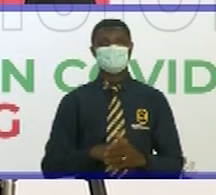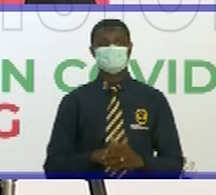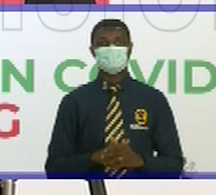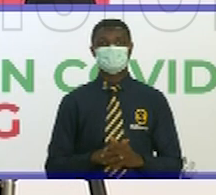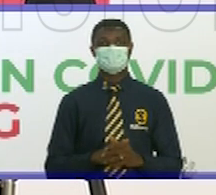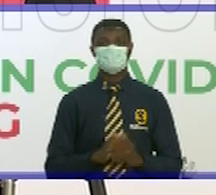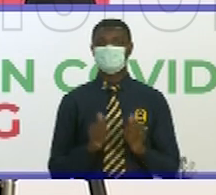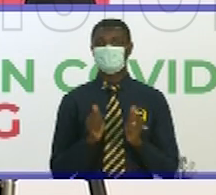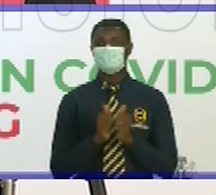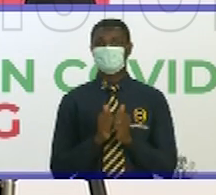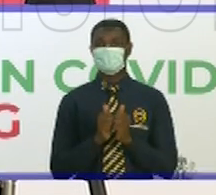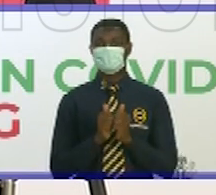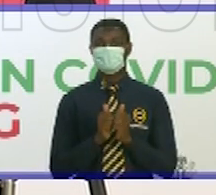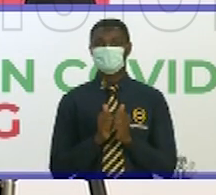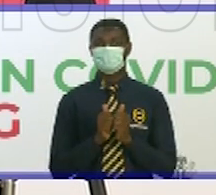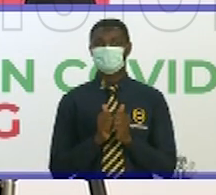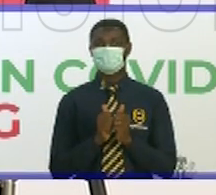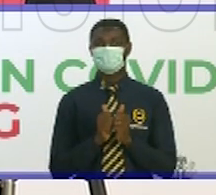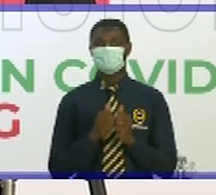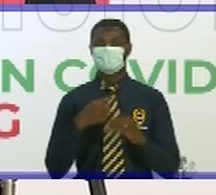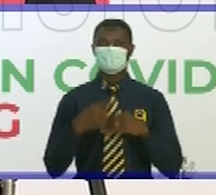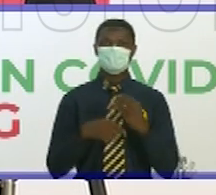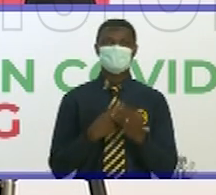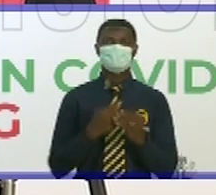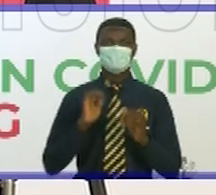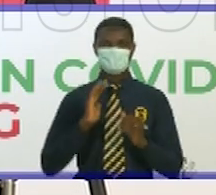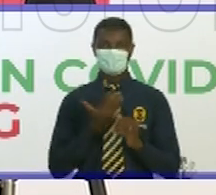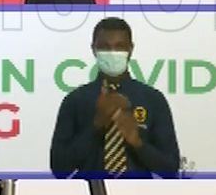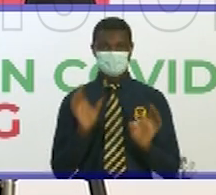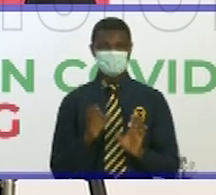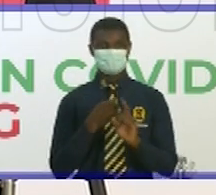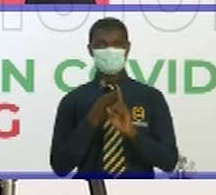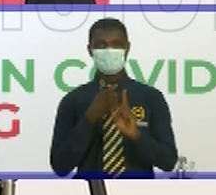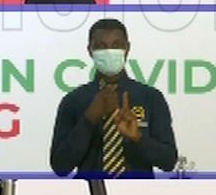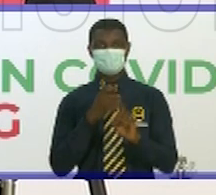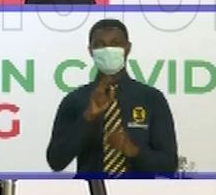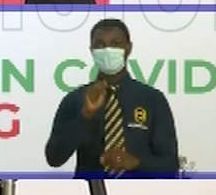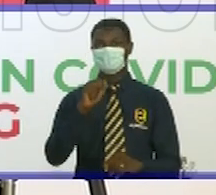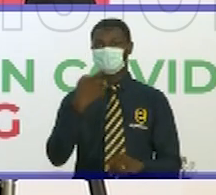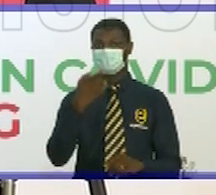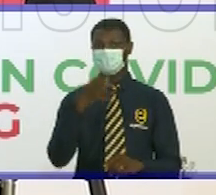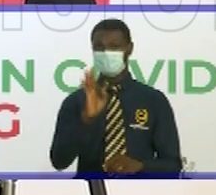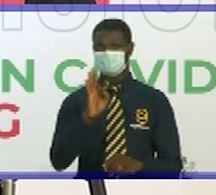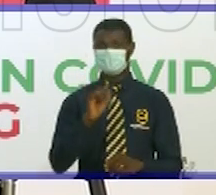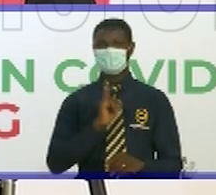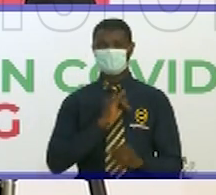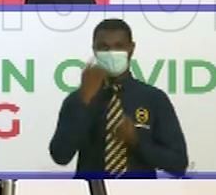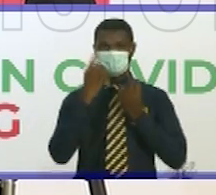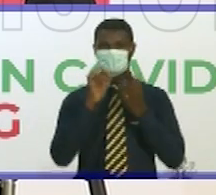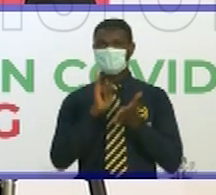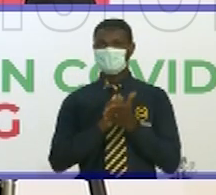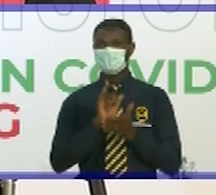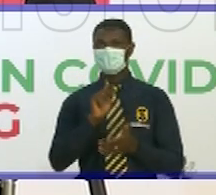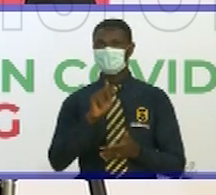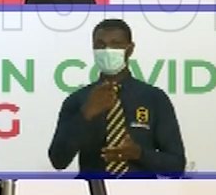With regards to additional interventions from the Nigeria Governors Forum, my understanding is that the Nigeria Governors Forum meeting is